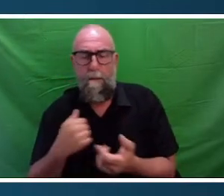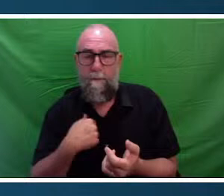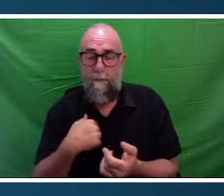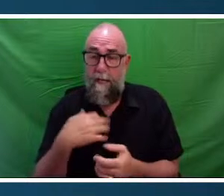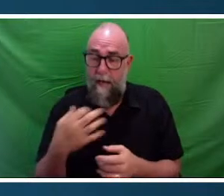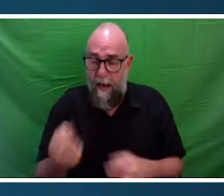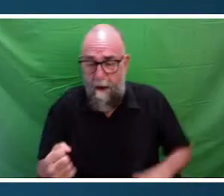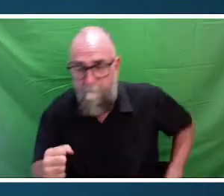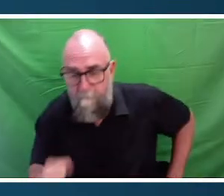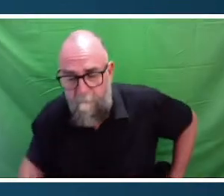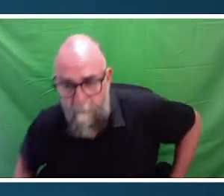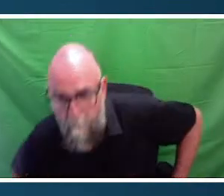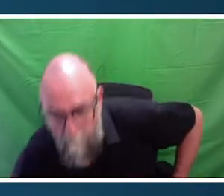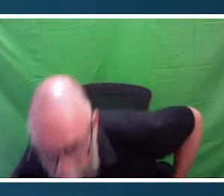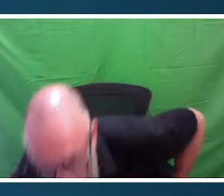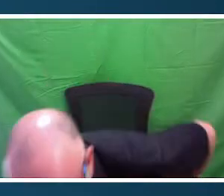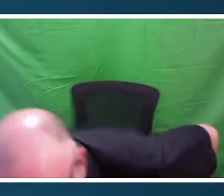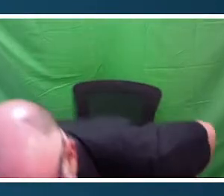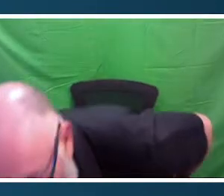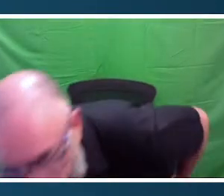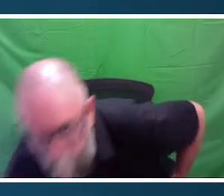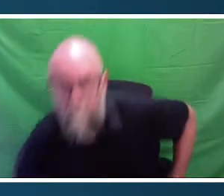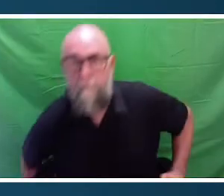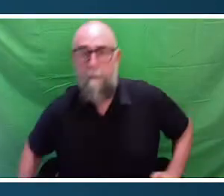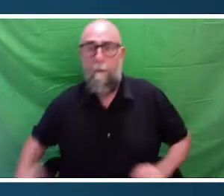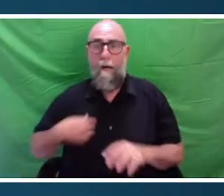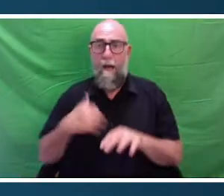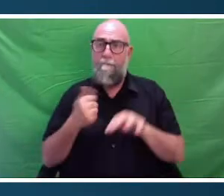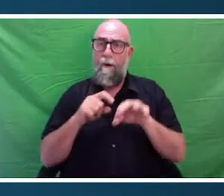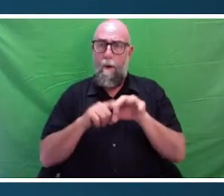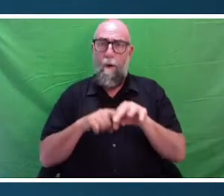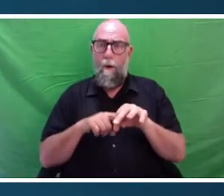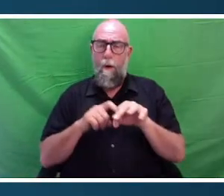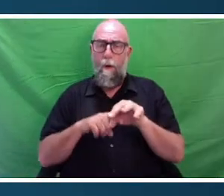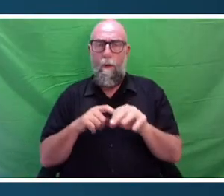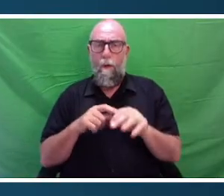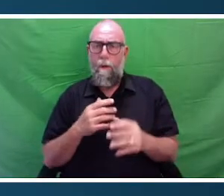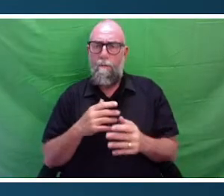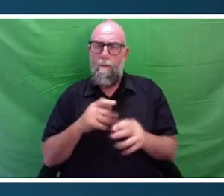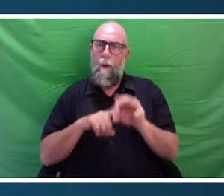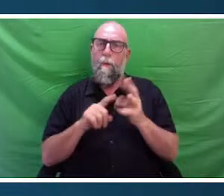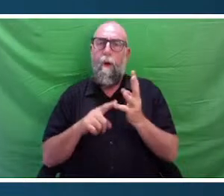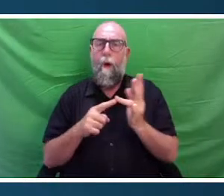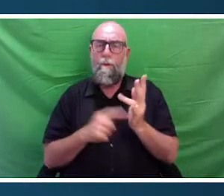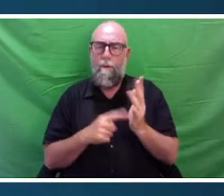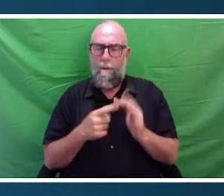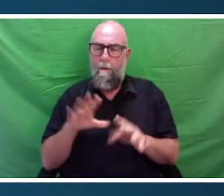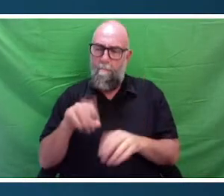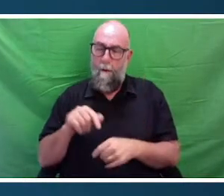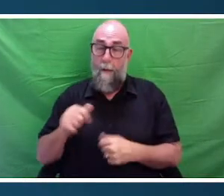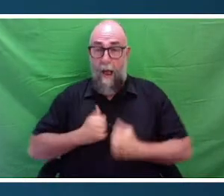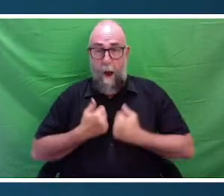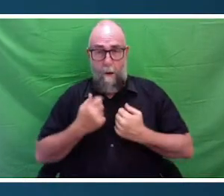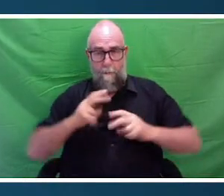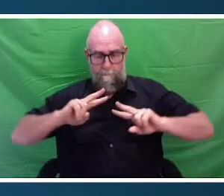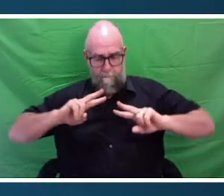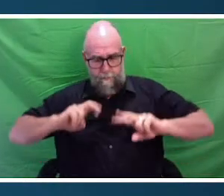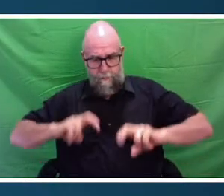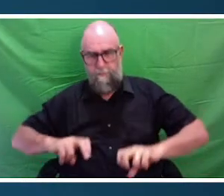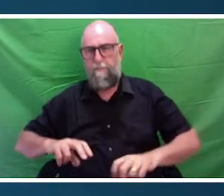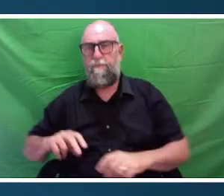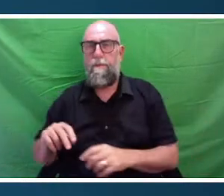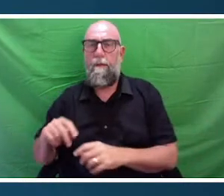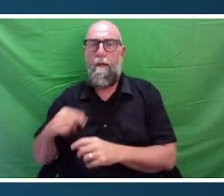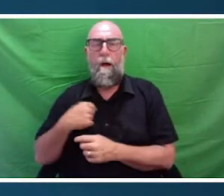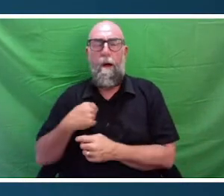in-depth qualitative interview. But what we want to do with this sort of study is to have a